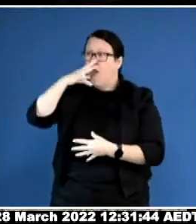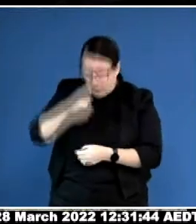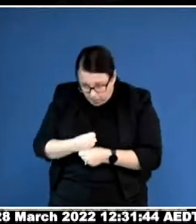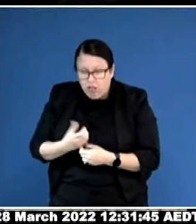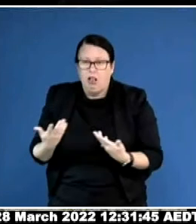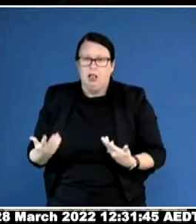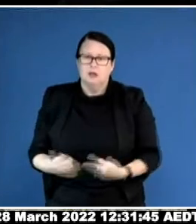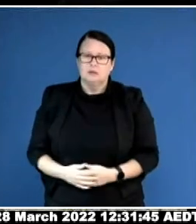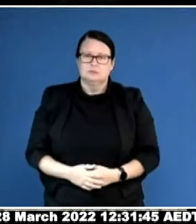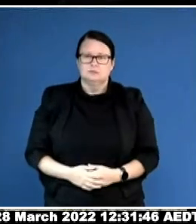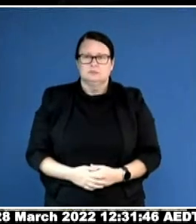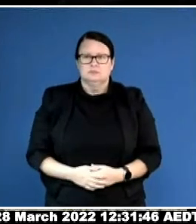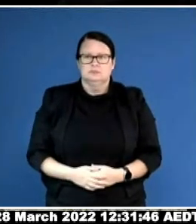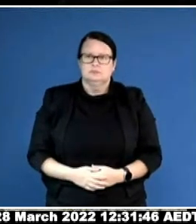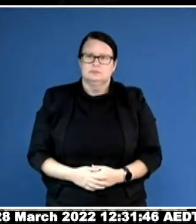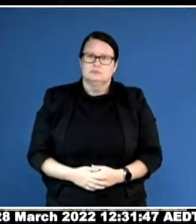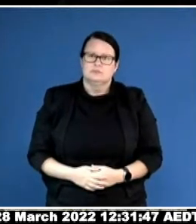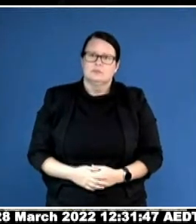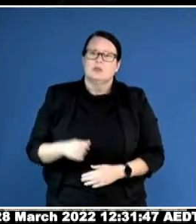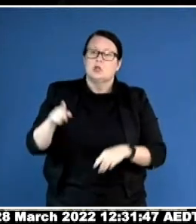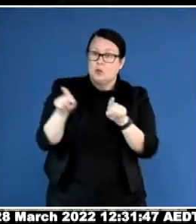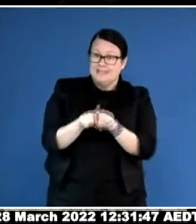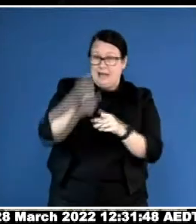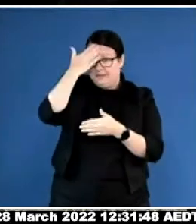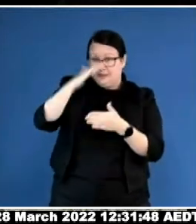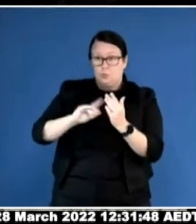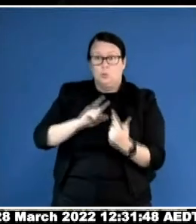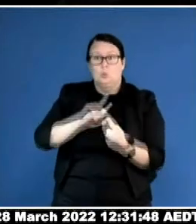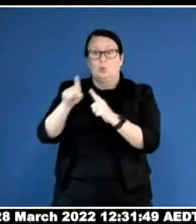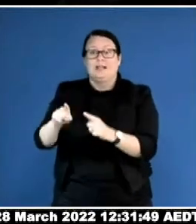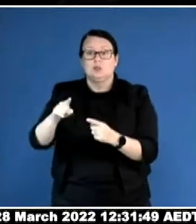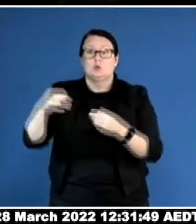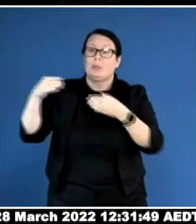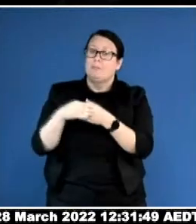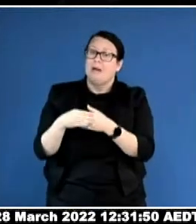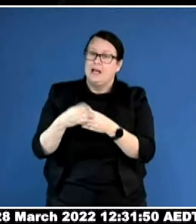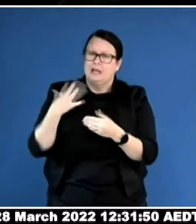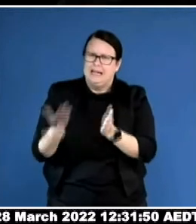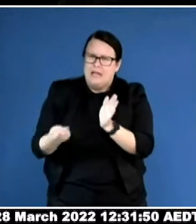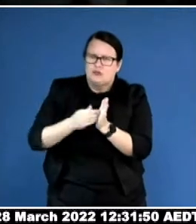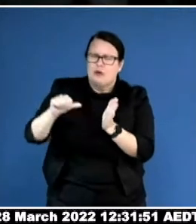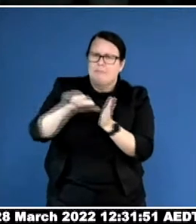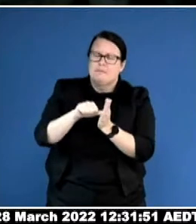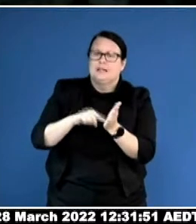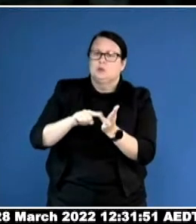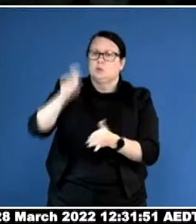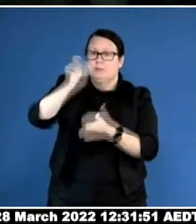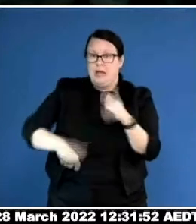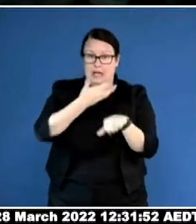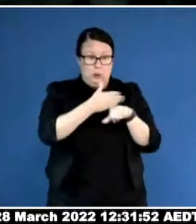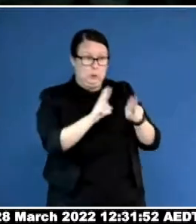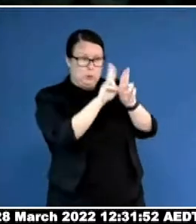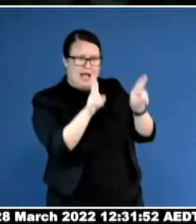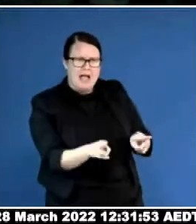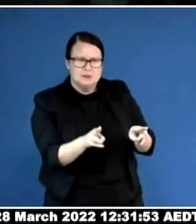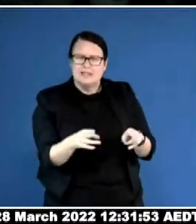when you had to approach the bank and you needed some extra funds in terms of buying a new house, and what the bank manager